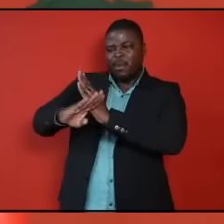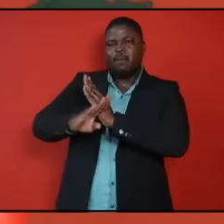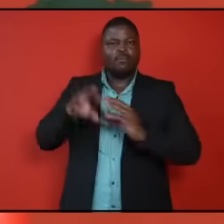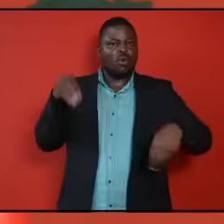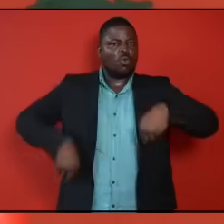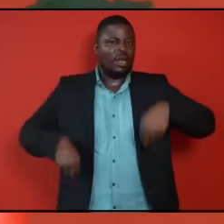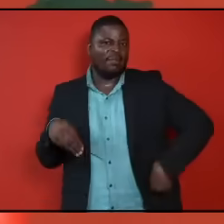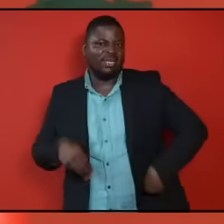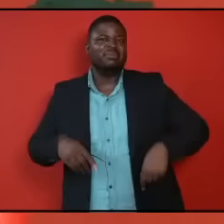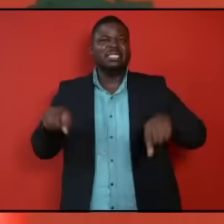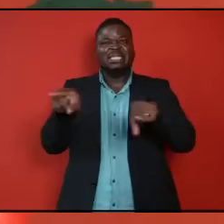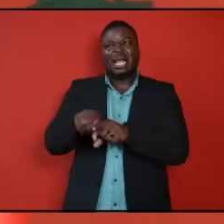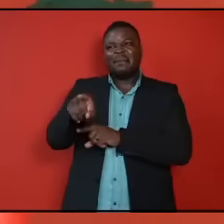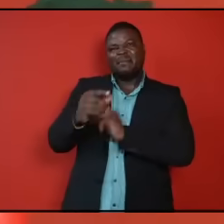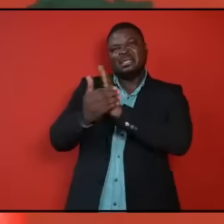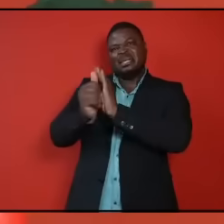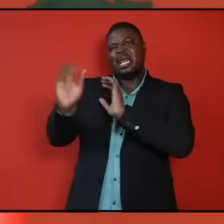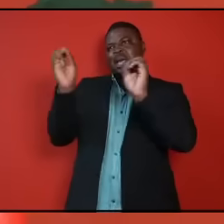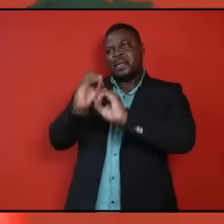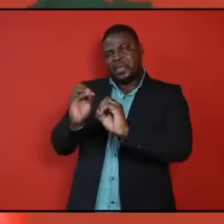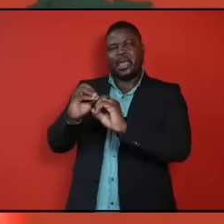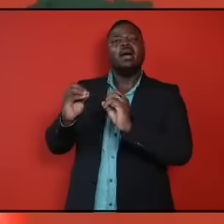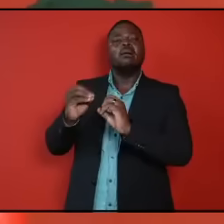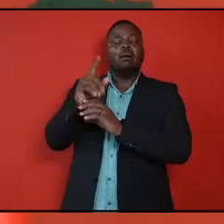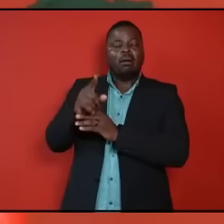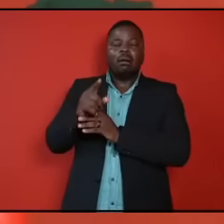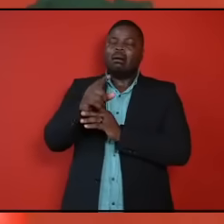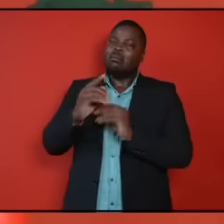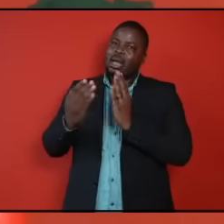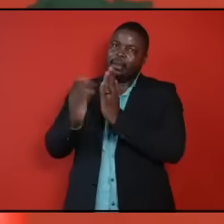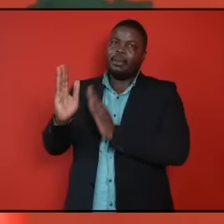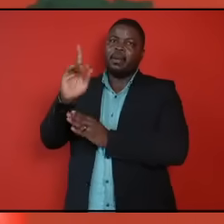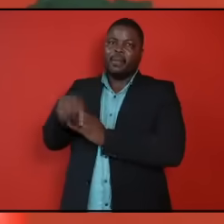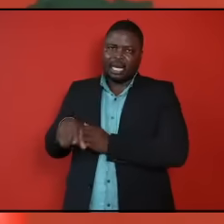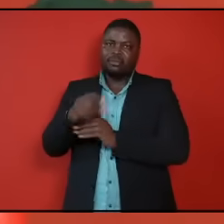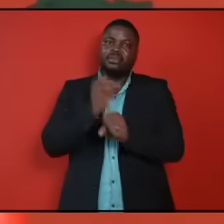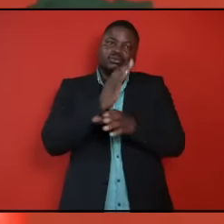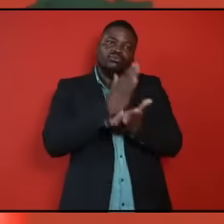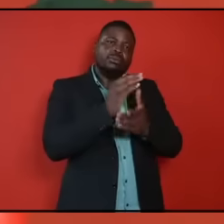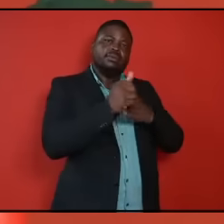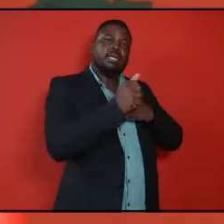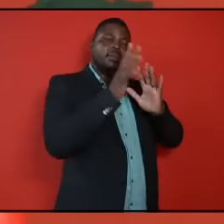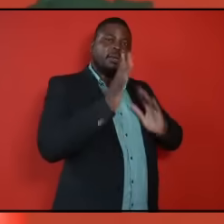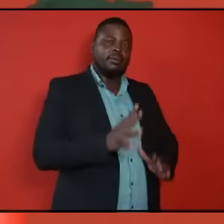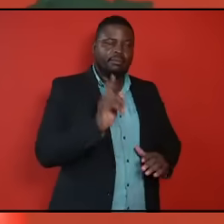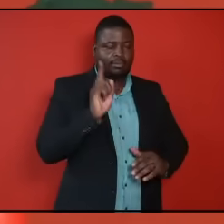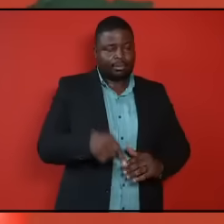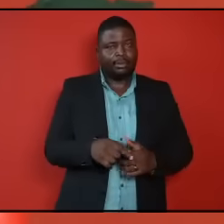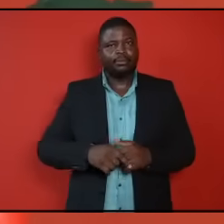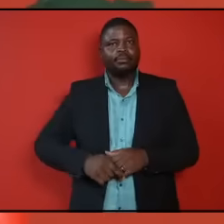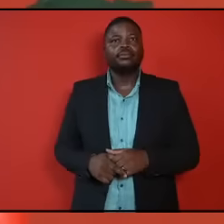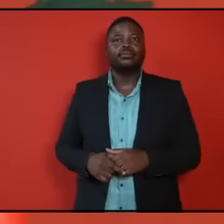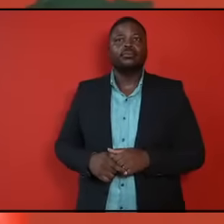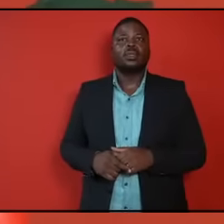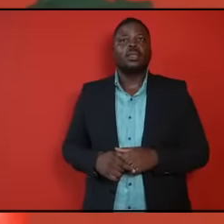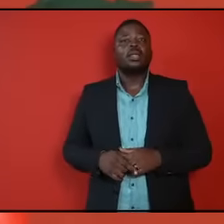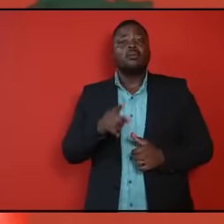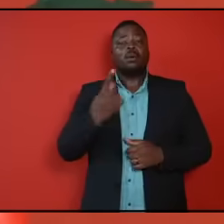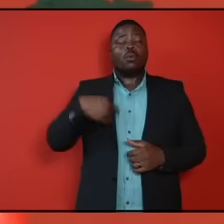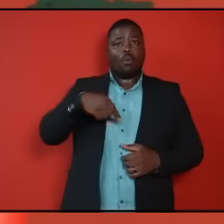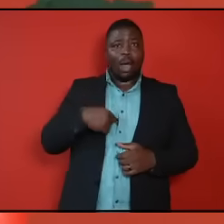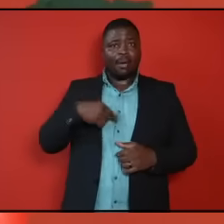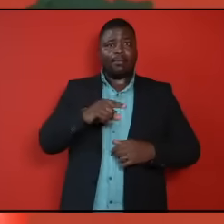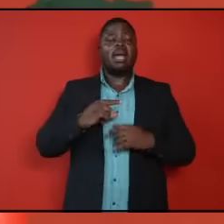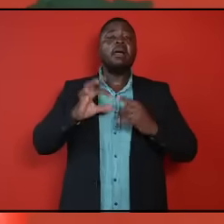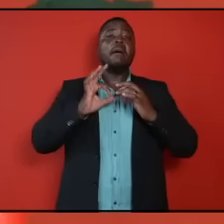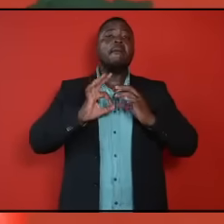incompetency. One of the most prevailing recommended resolution from the plenum is the decision to field EFF mayoral candidate in